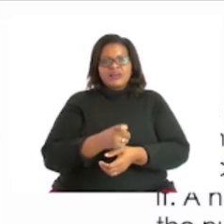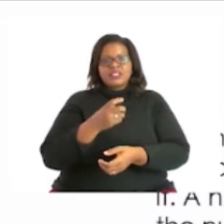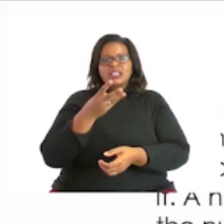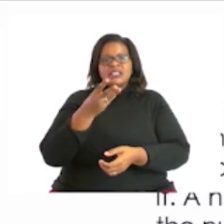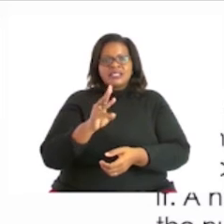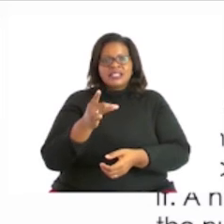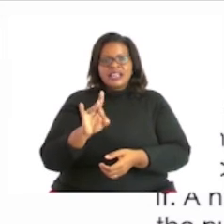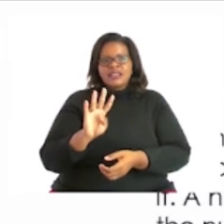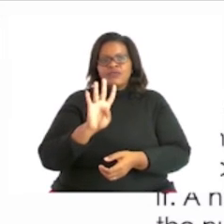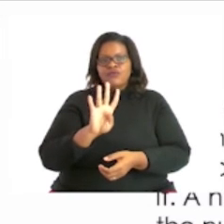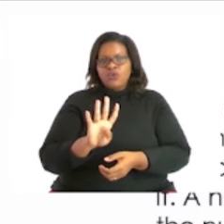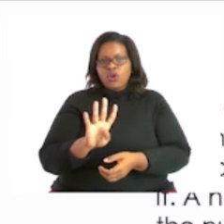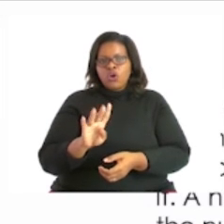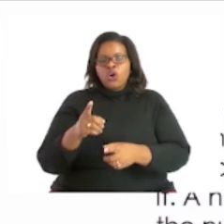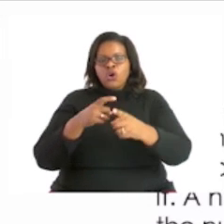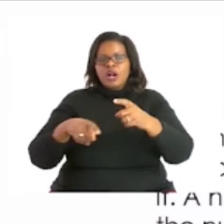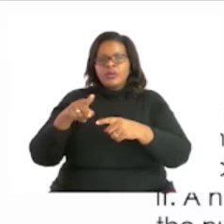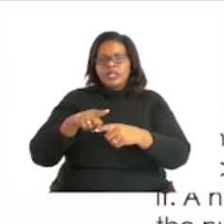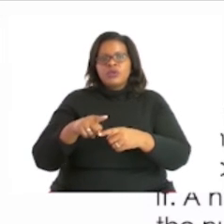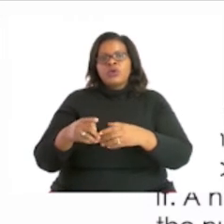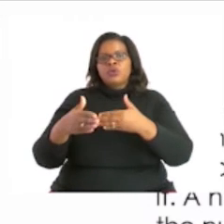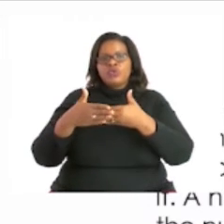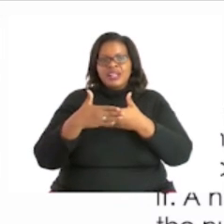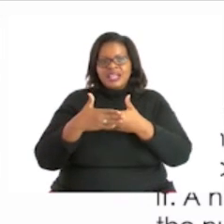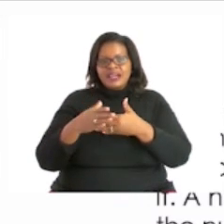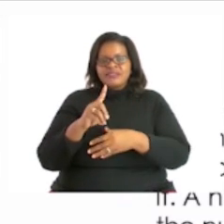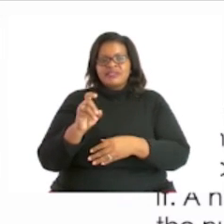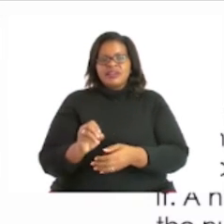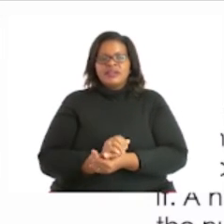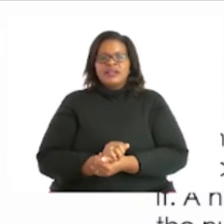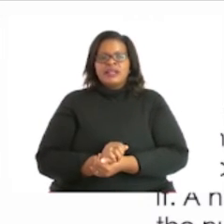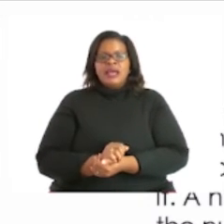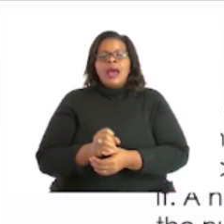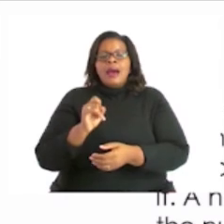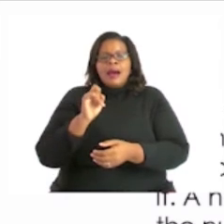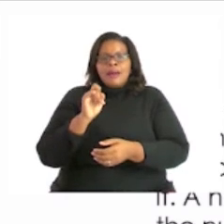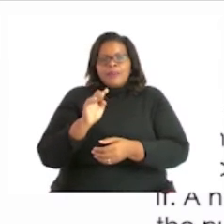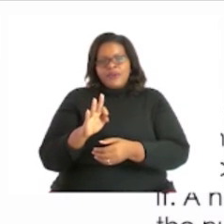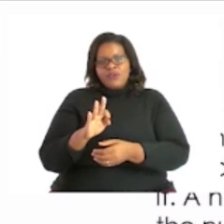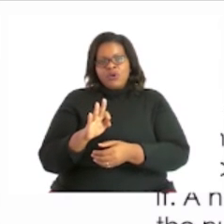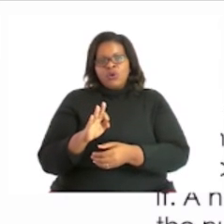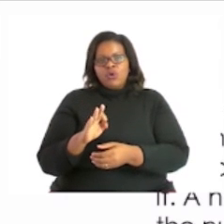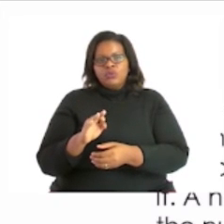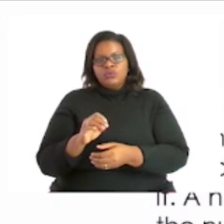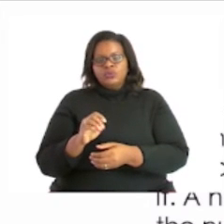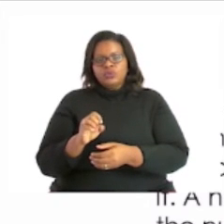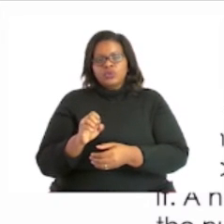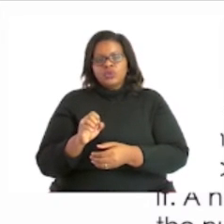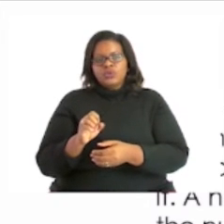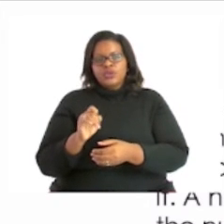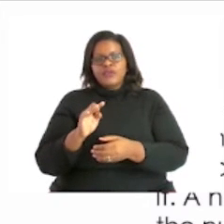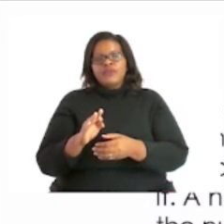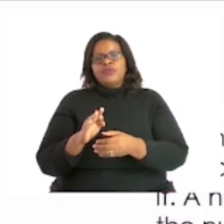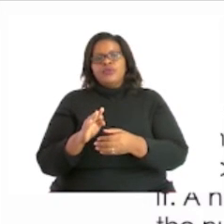5,684 rounded off to the nearest 10. We first need to find the number in the 10th place, that is the 8.